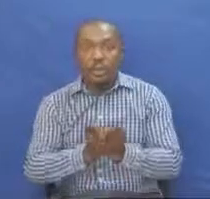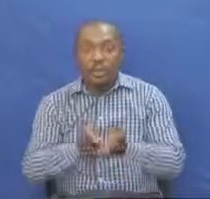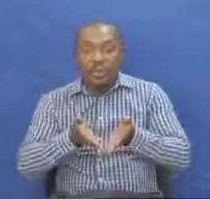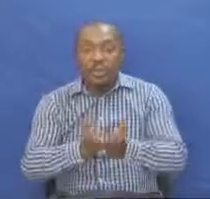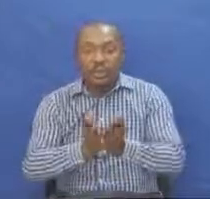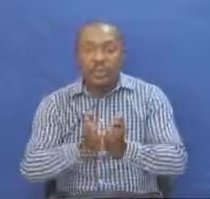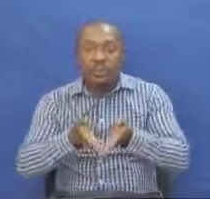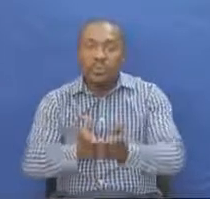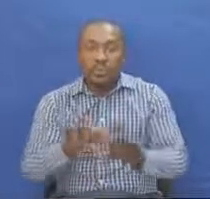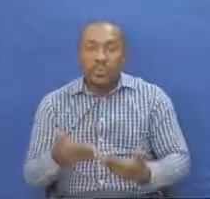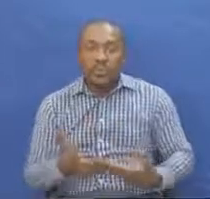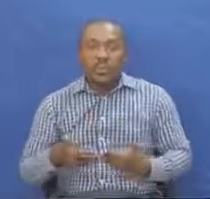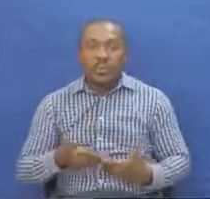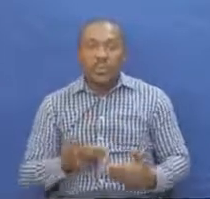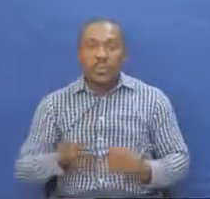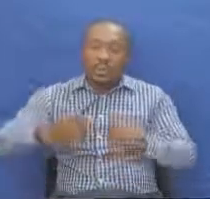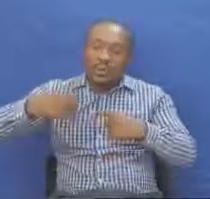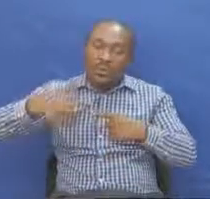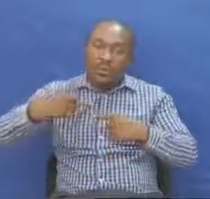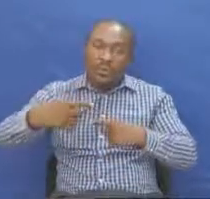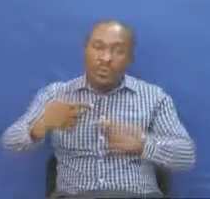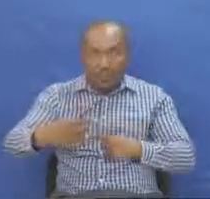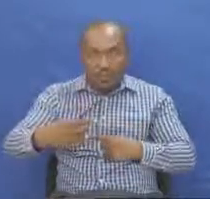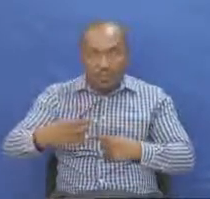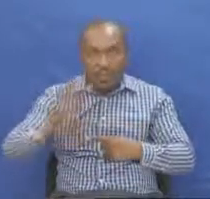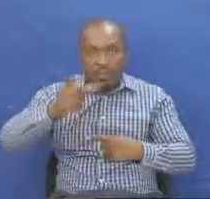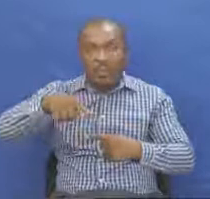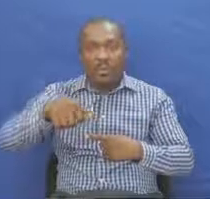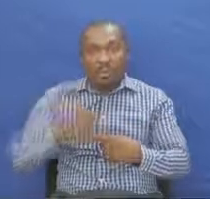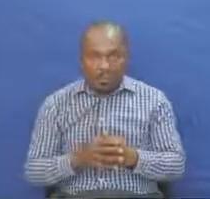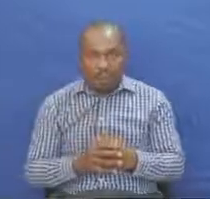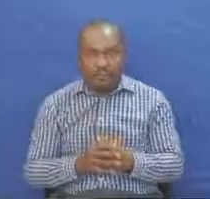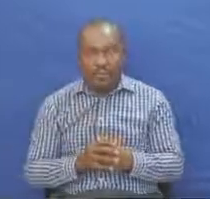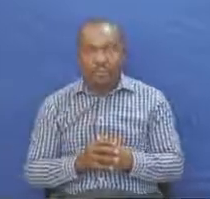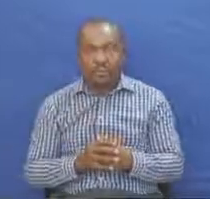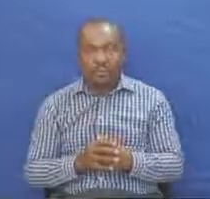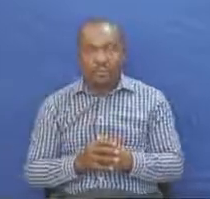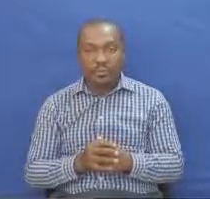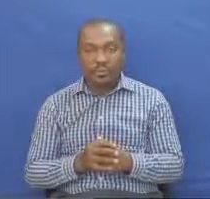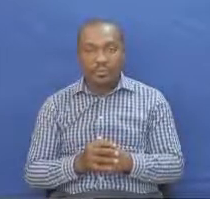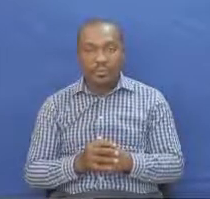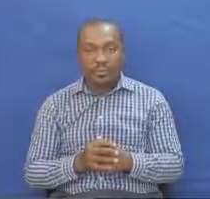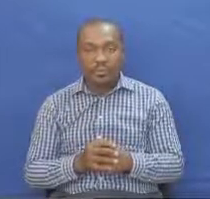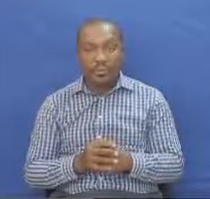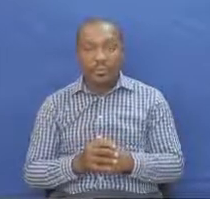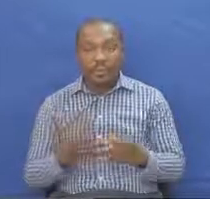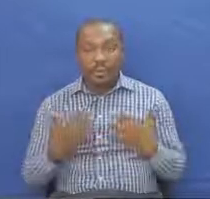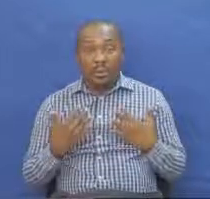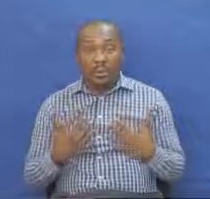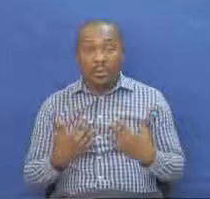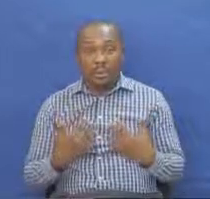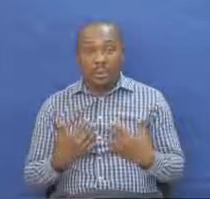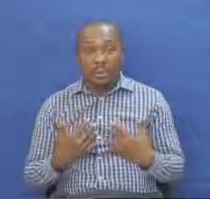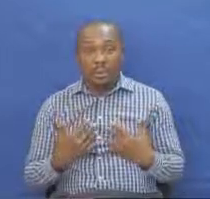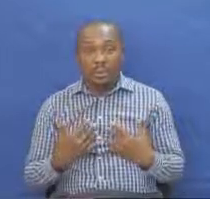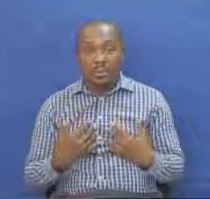one. So by now, as our topic says, it is a growth and development.